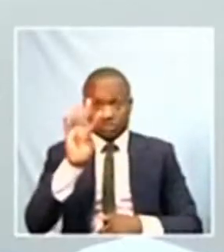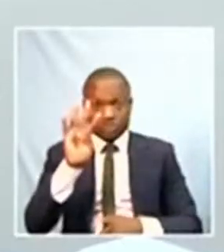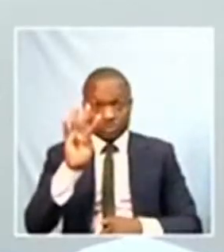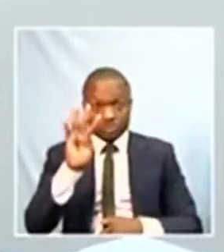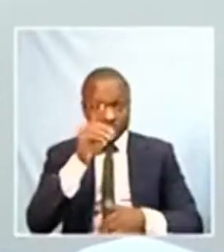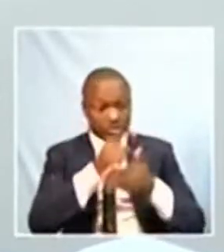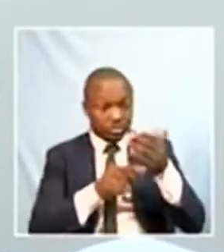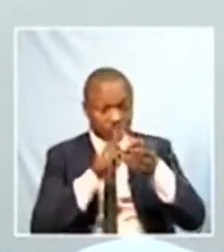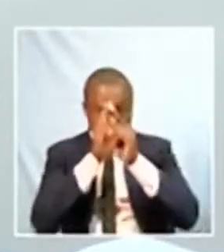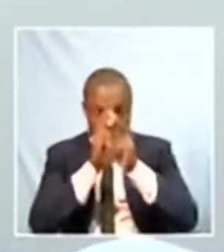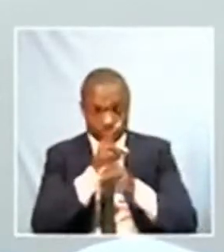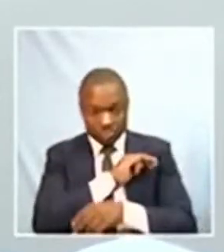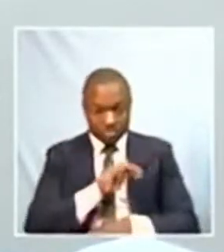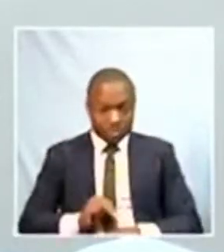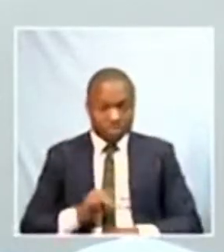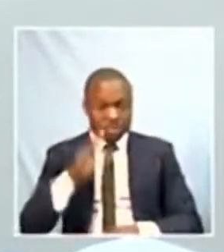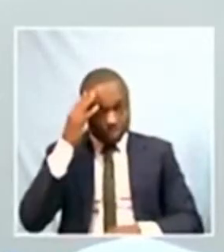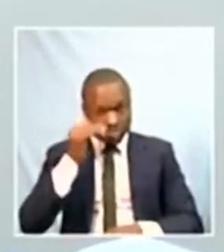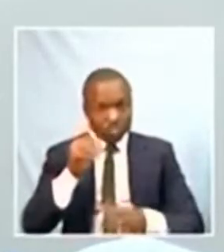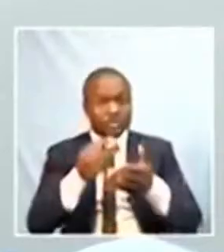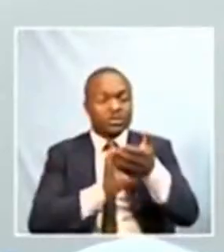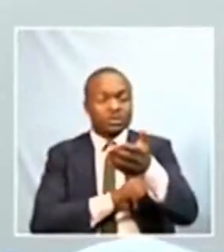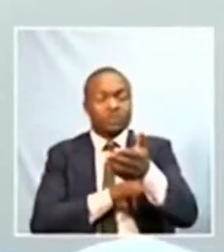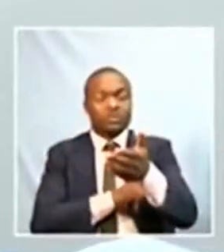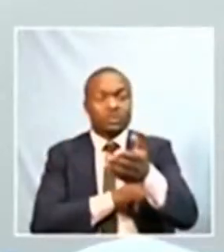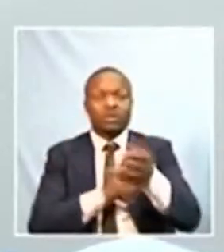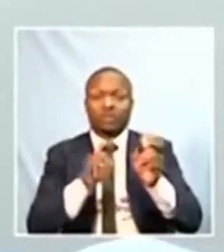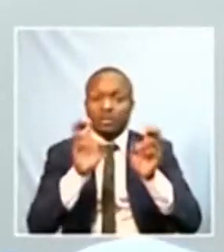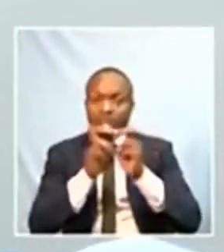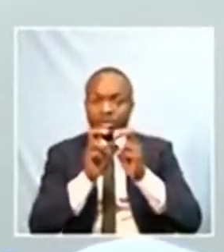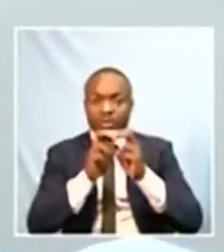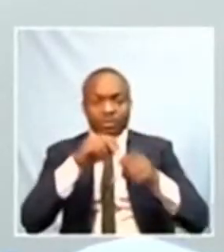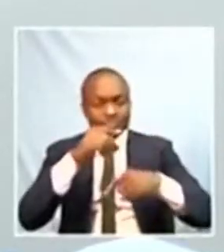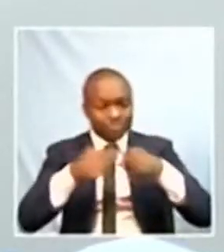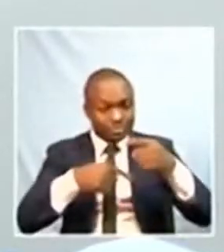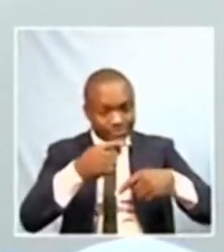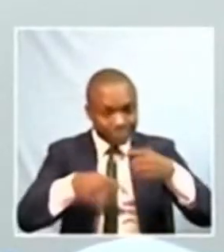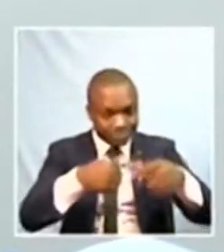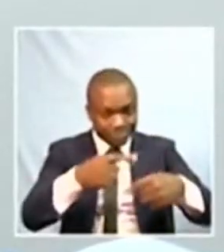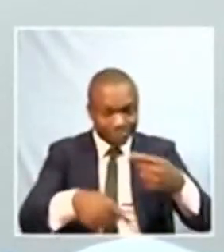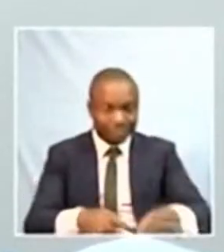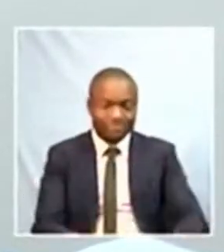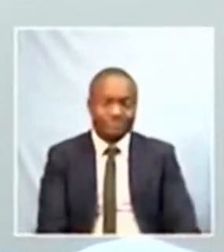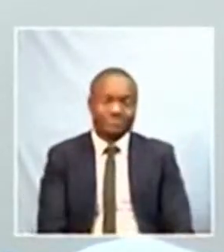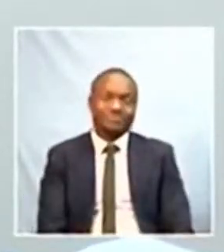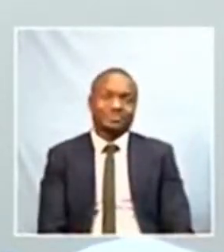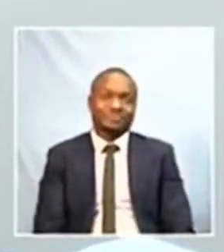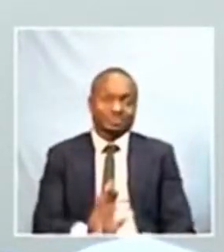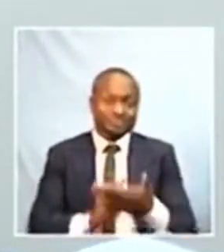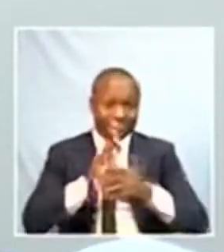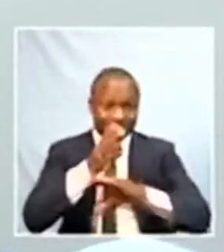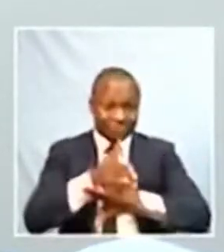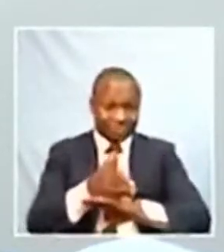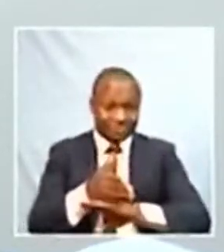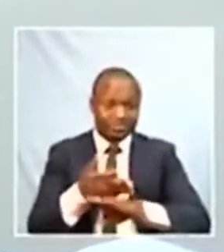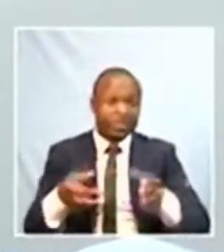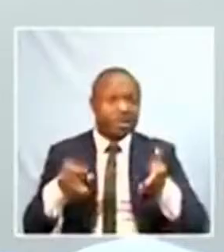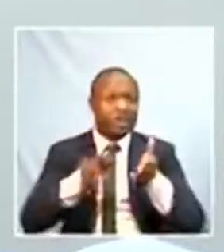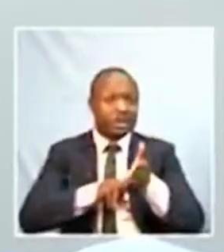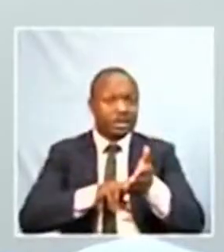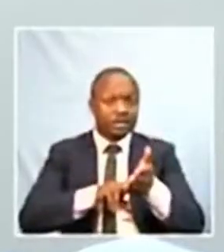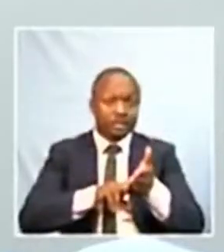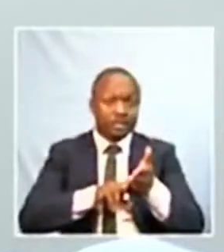asking. Why did you take so long? The contract was running. After